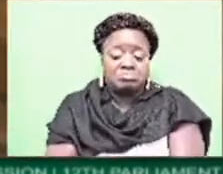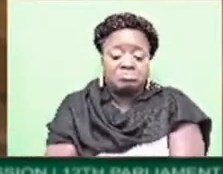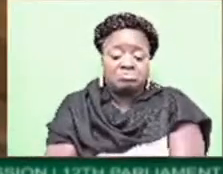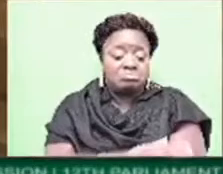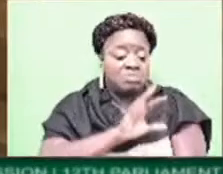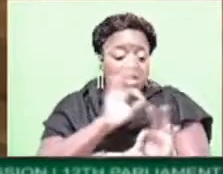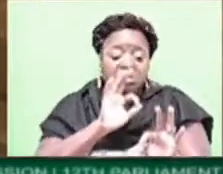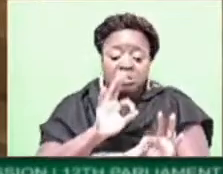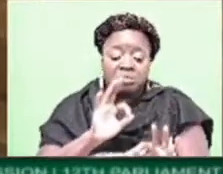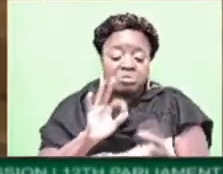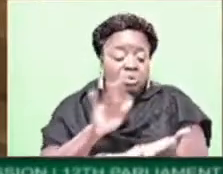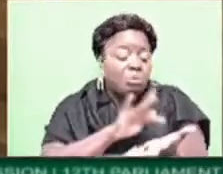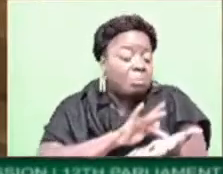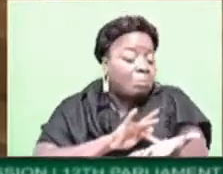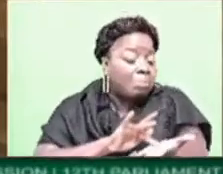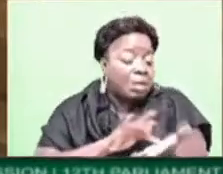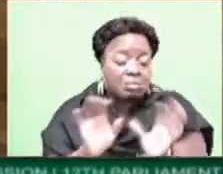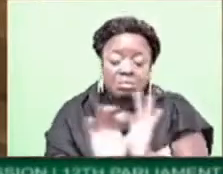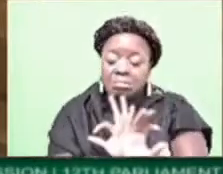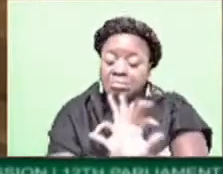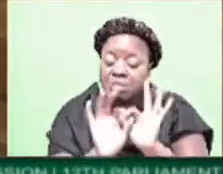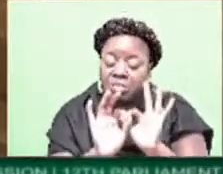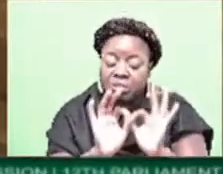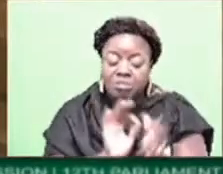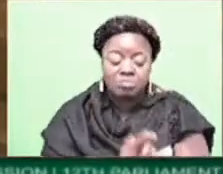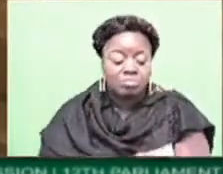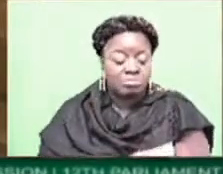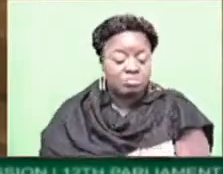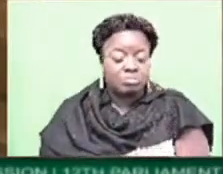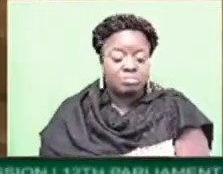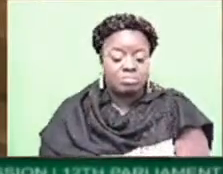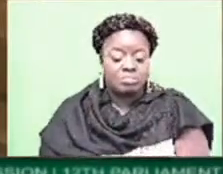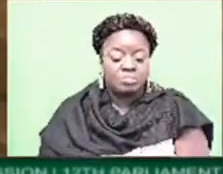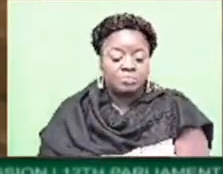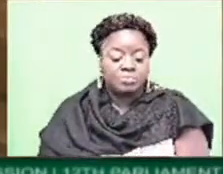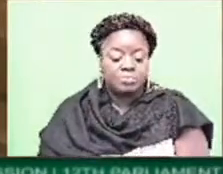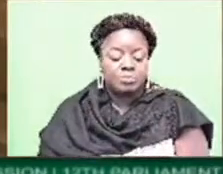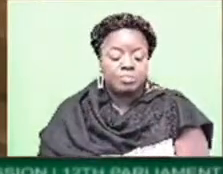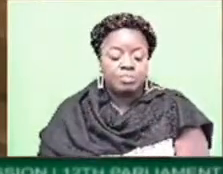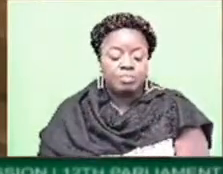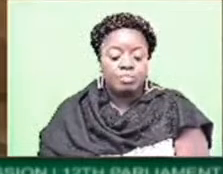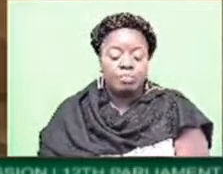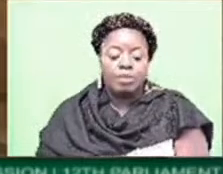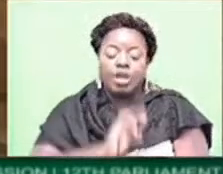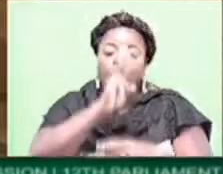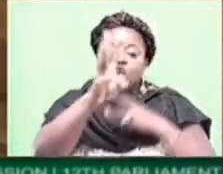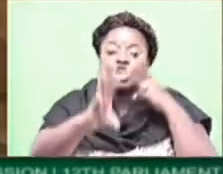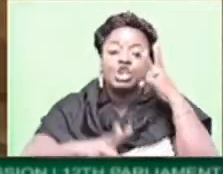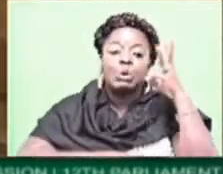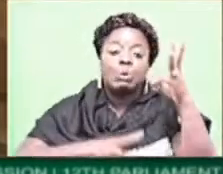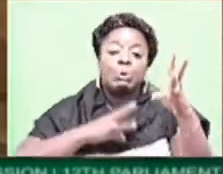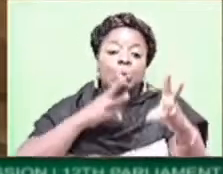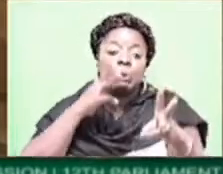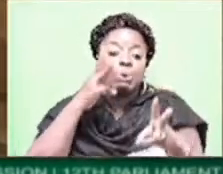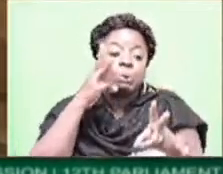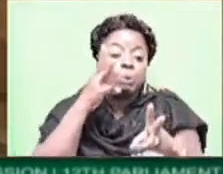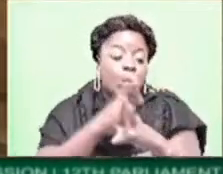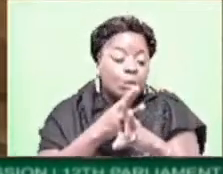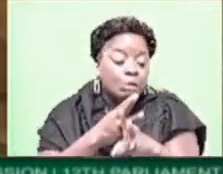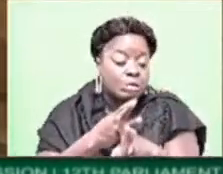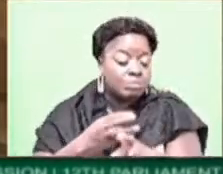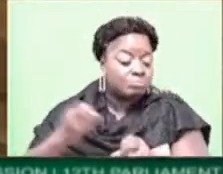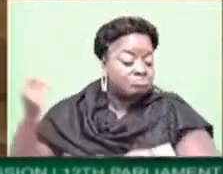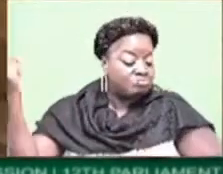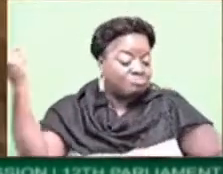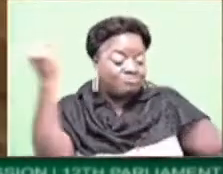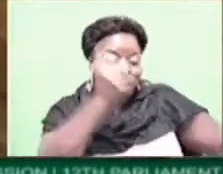treatment. Madam Speaker, the world is fighting an invisible, odorless,